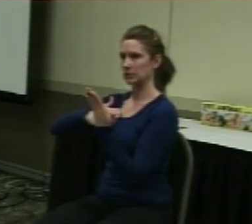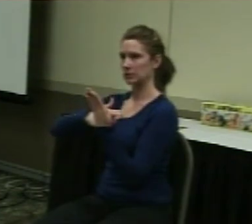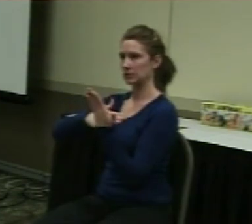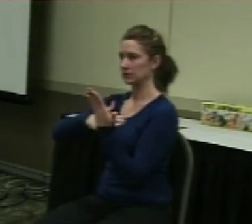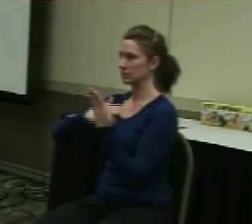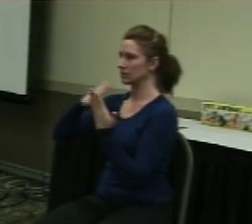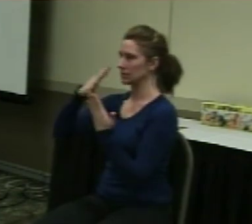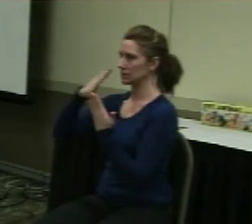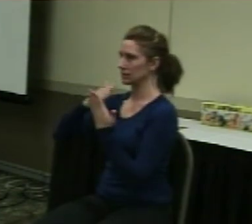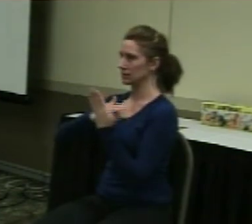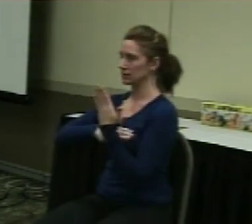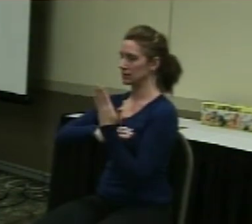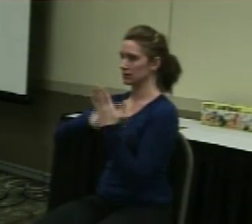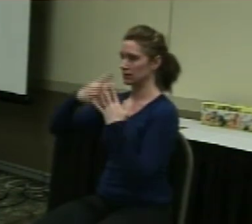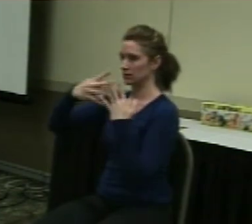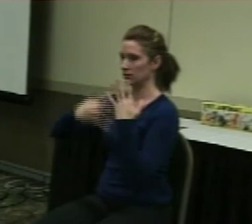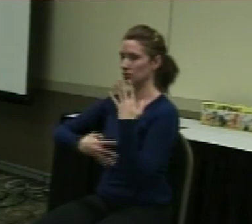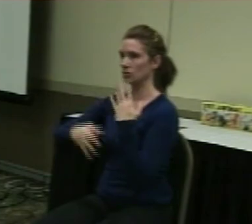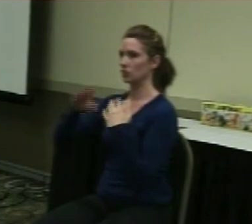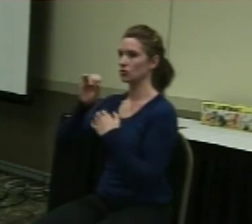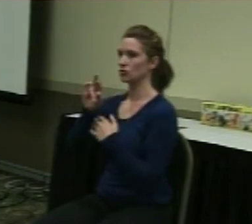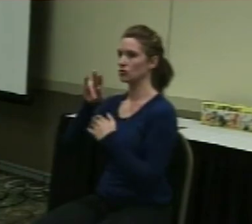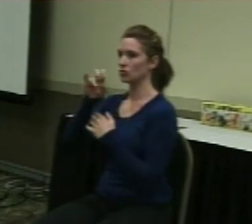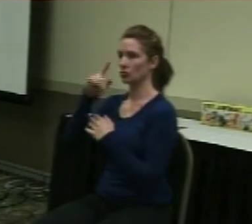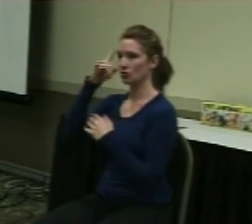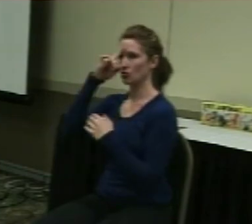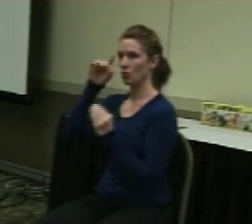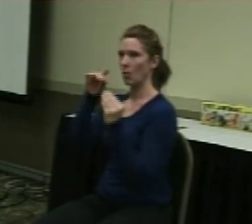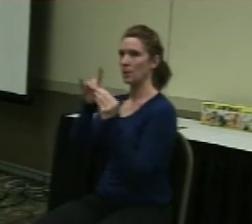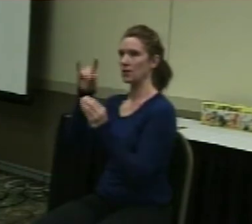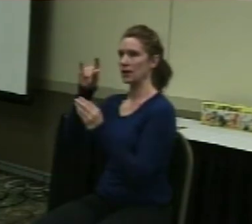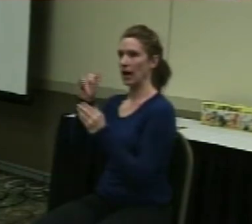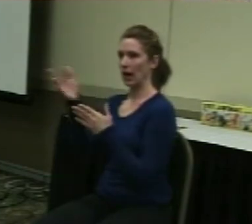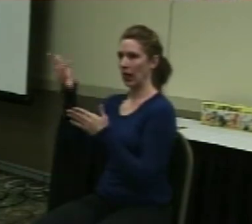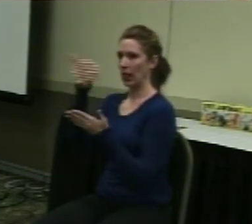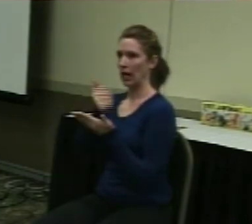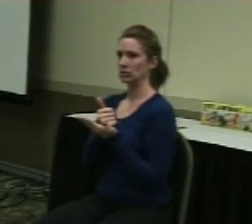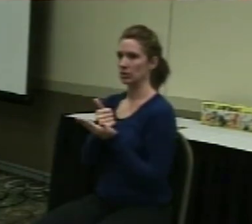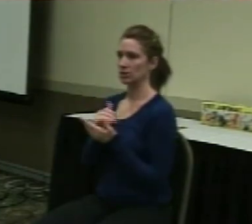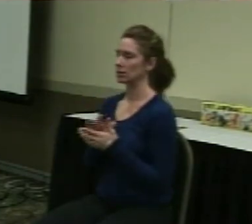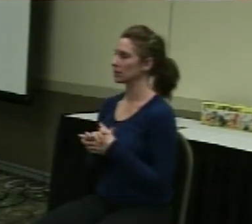sources for further data